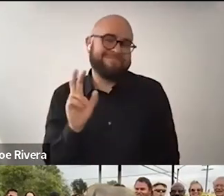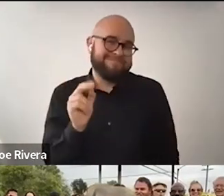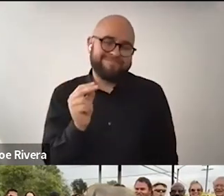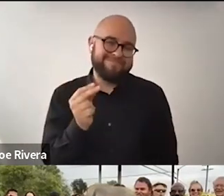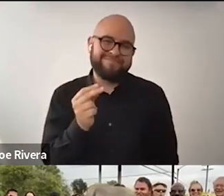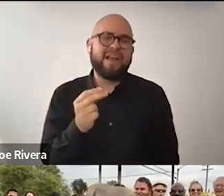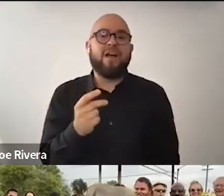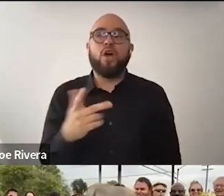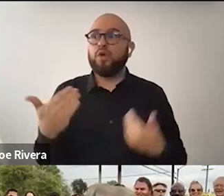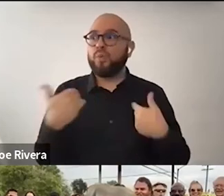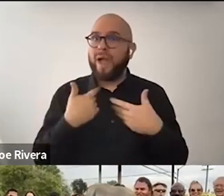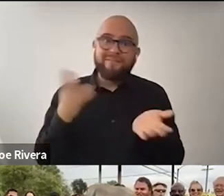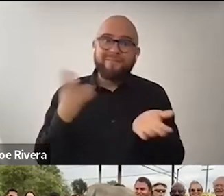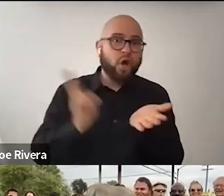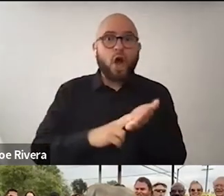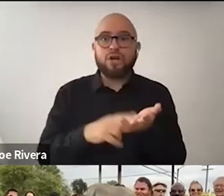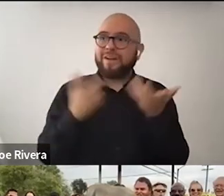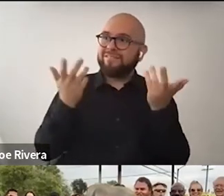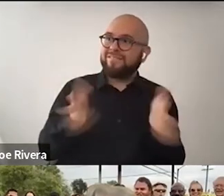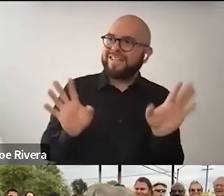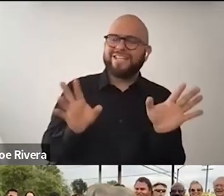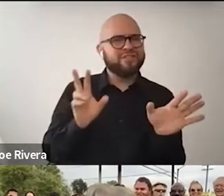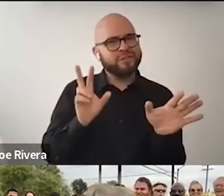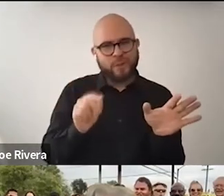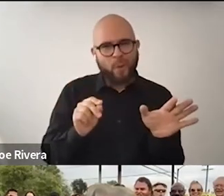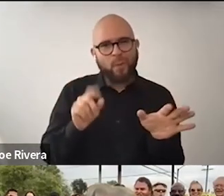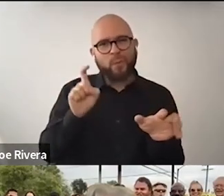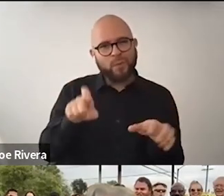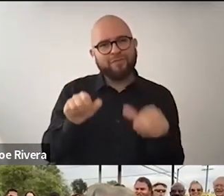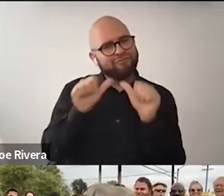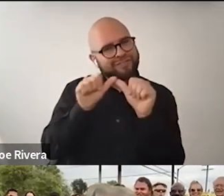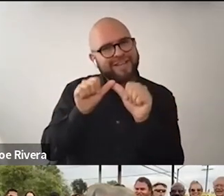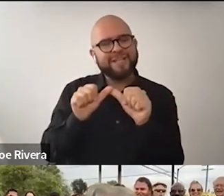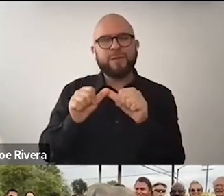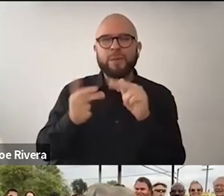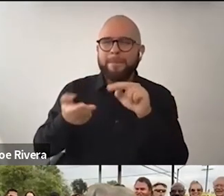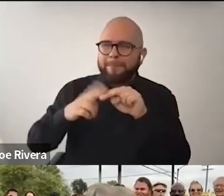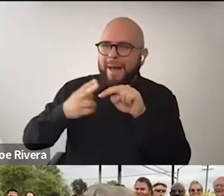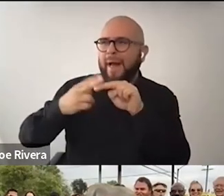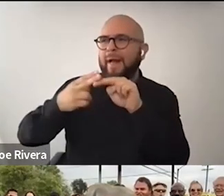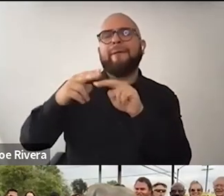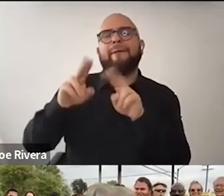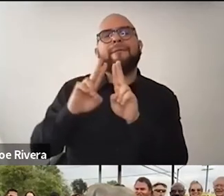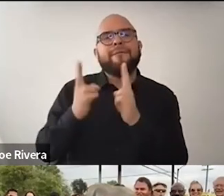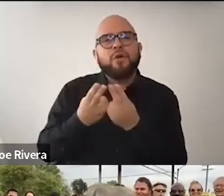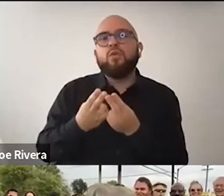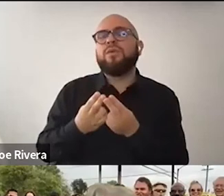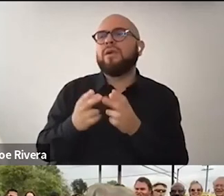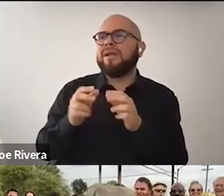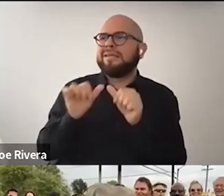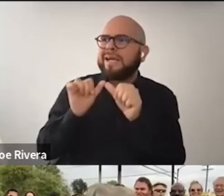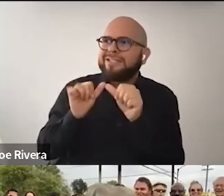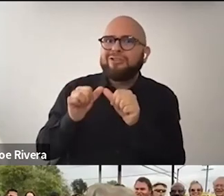and keep those conversations alive and keep people engaged, because, you know, the next